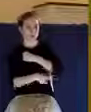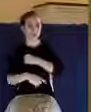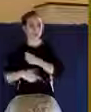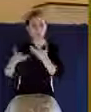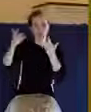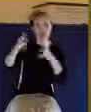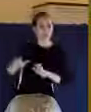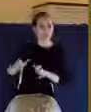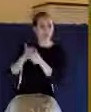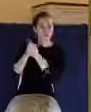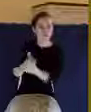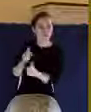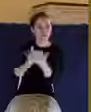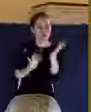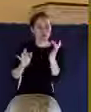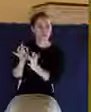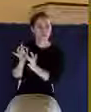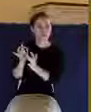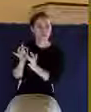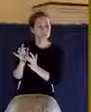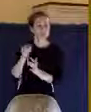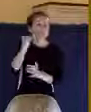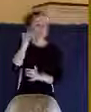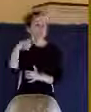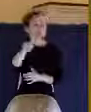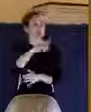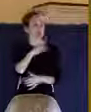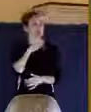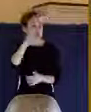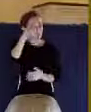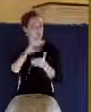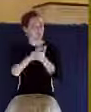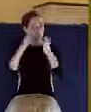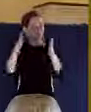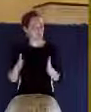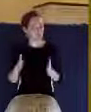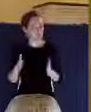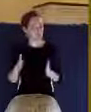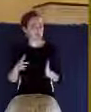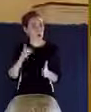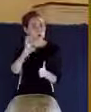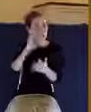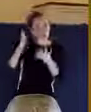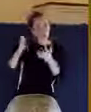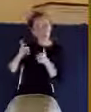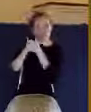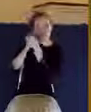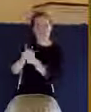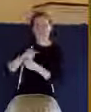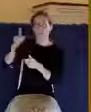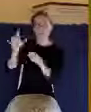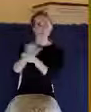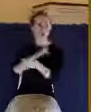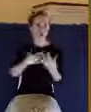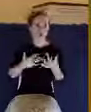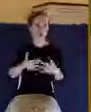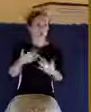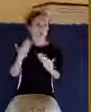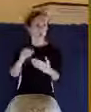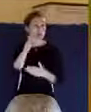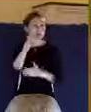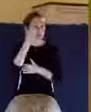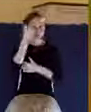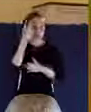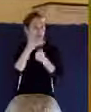a true believer. You're just going to want to do whatever Jesus says. You might not understand what everything he says when you first get saved, but you know this, you're going to want to do what he says.